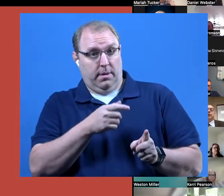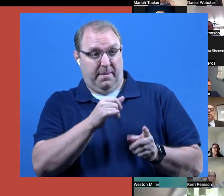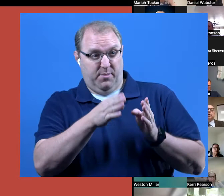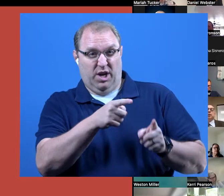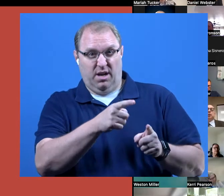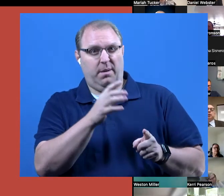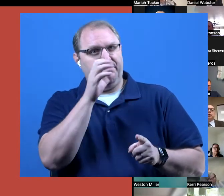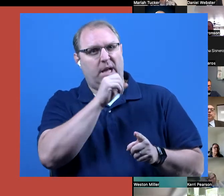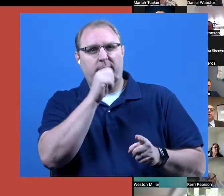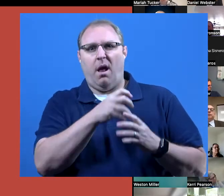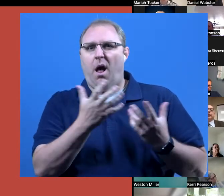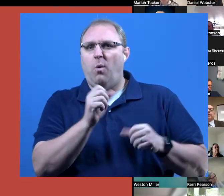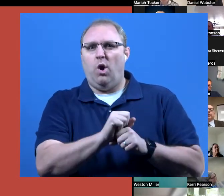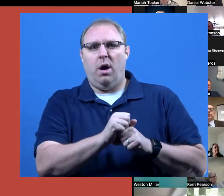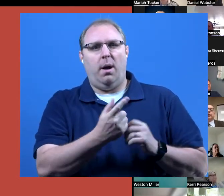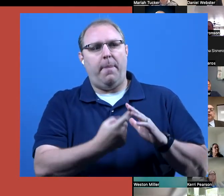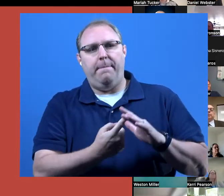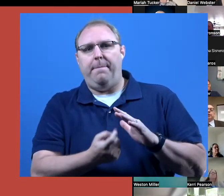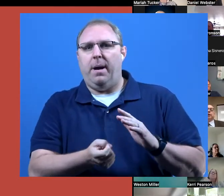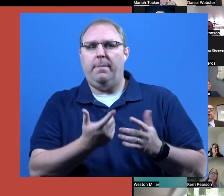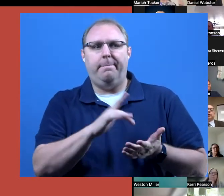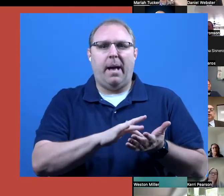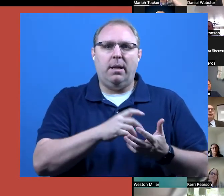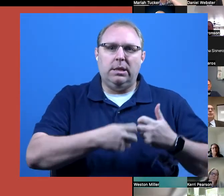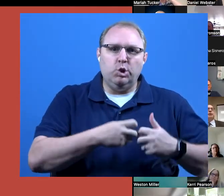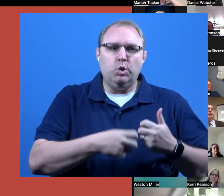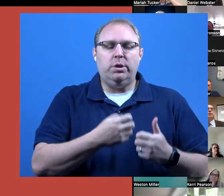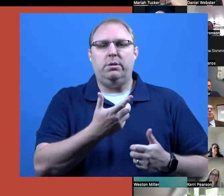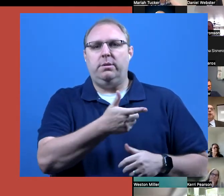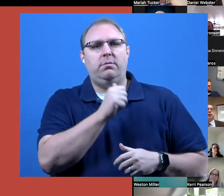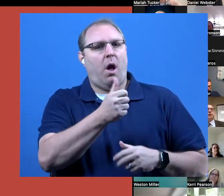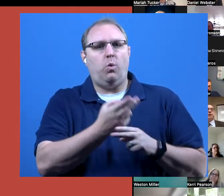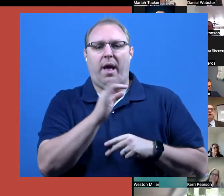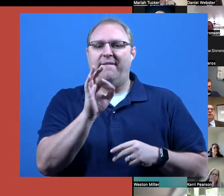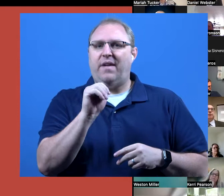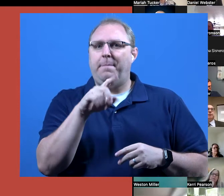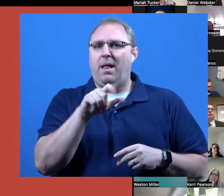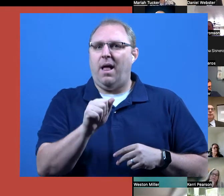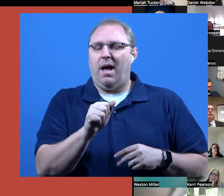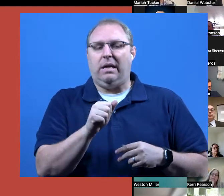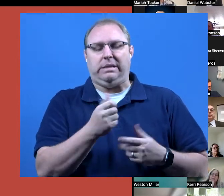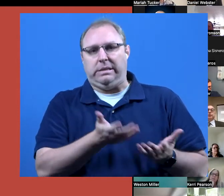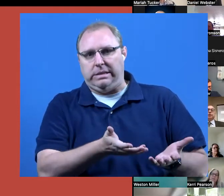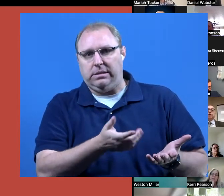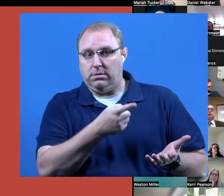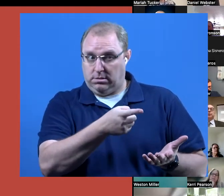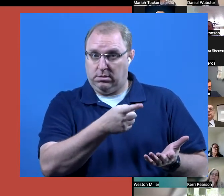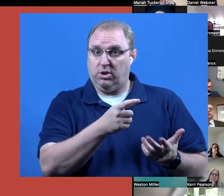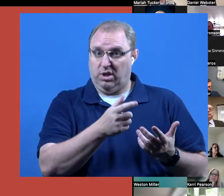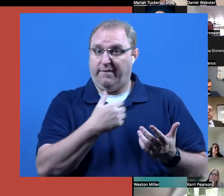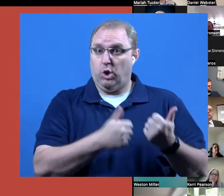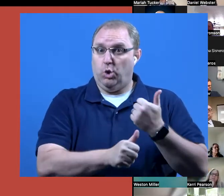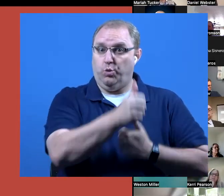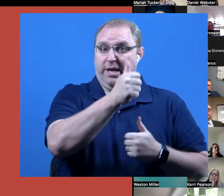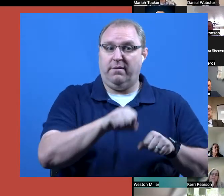FMLA, do they risk violating any potential absenteeism policy? The easy answer is